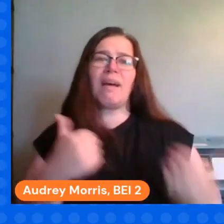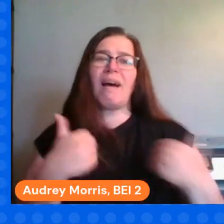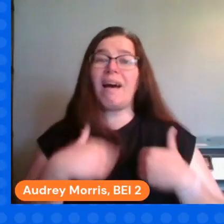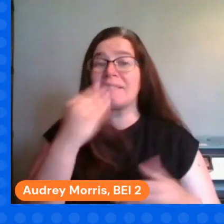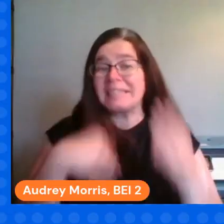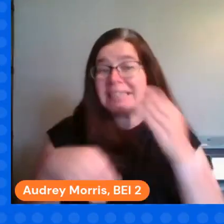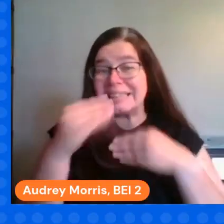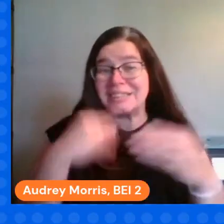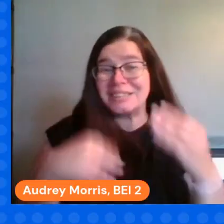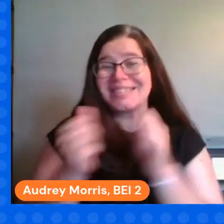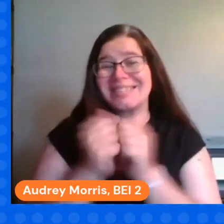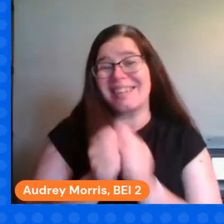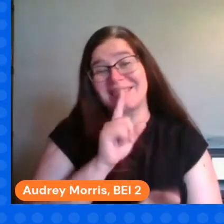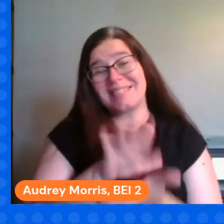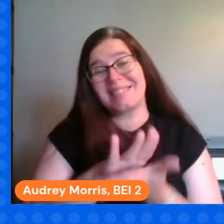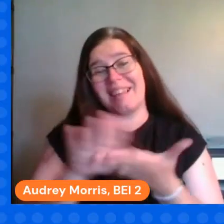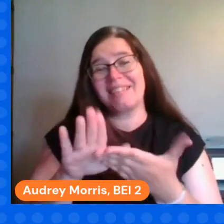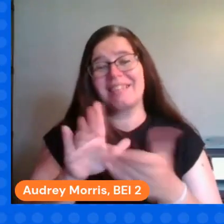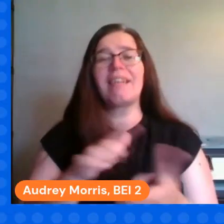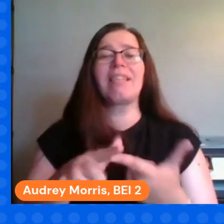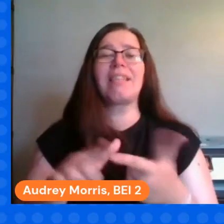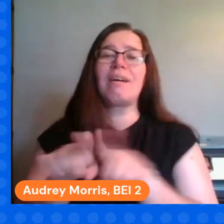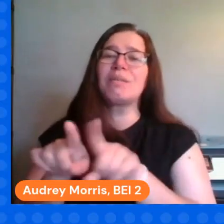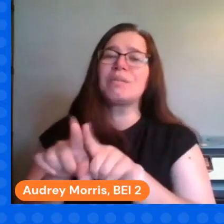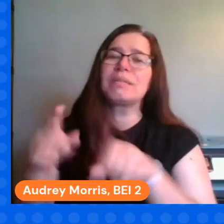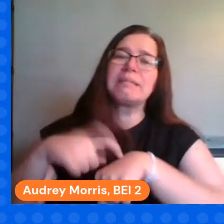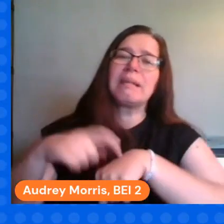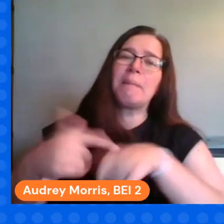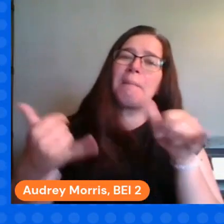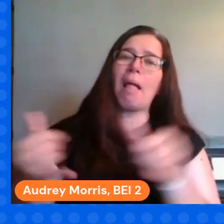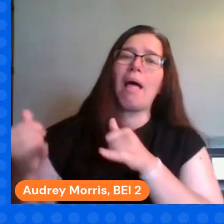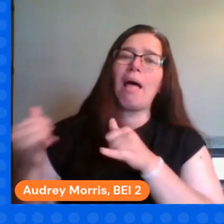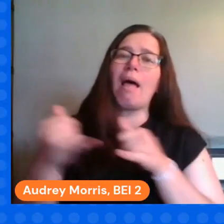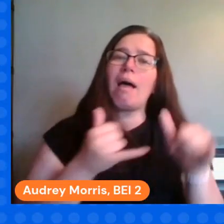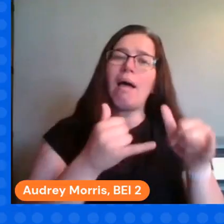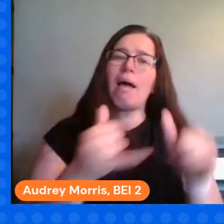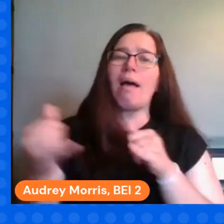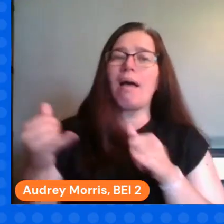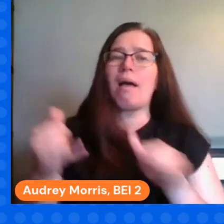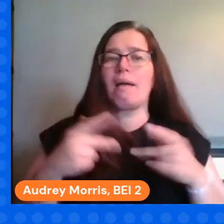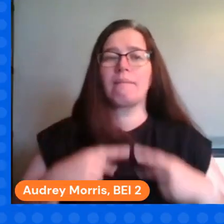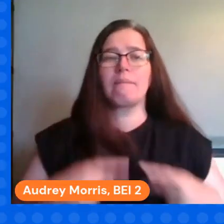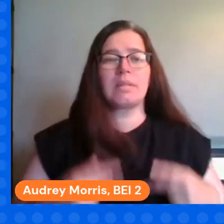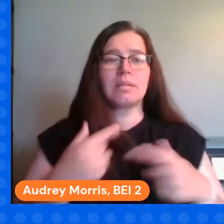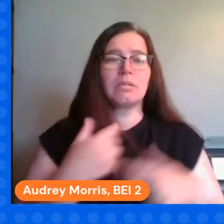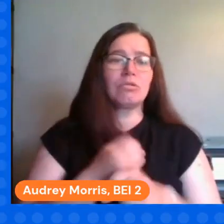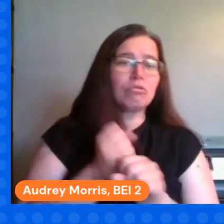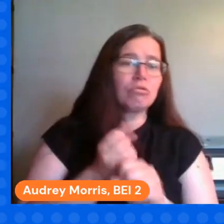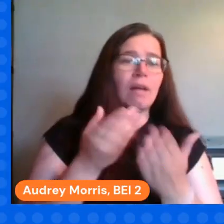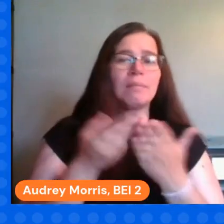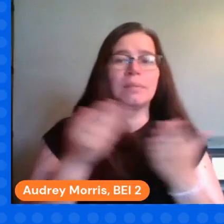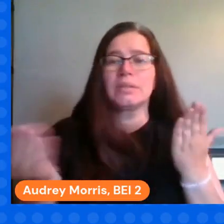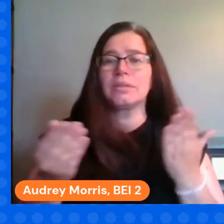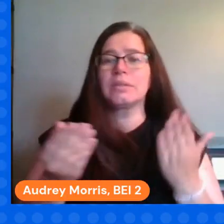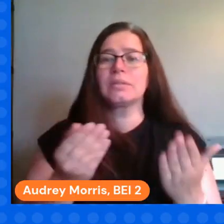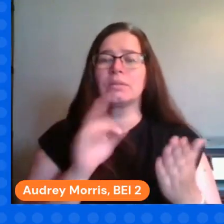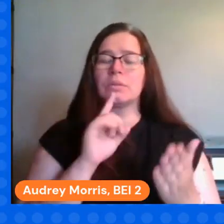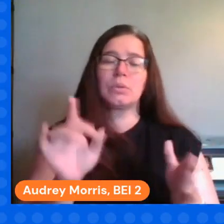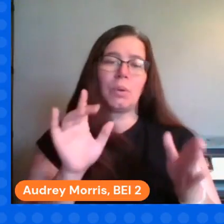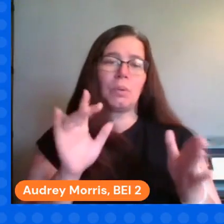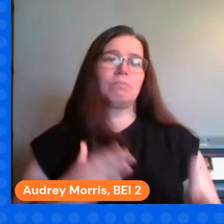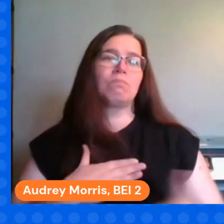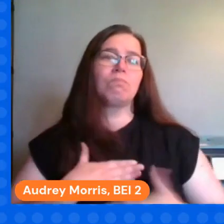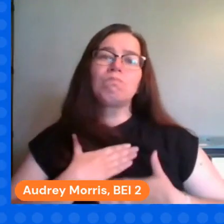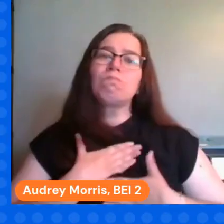nice. And then we have time to play with OctoStudio and with physical crafts and materials. And it's just been so joyful. And we're seeing like